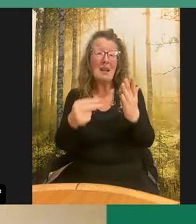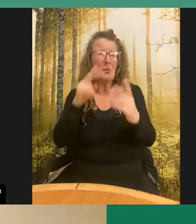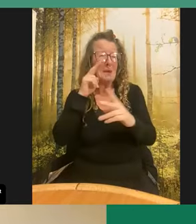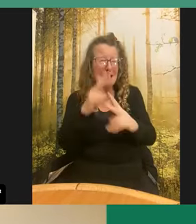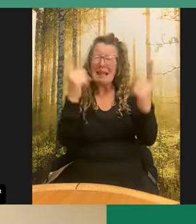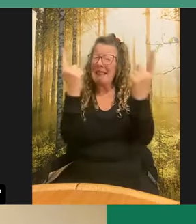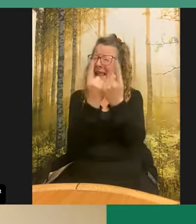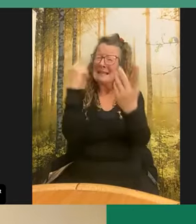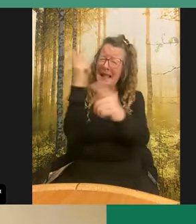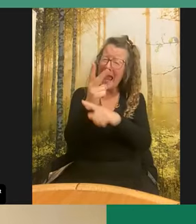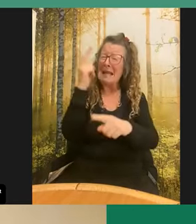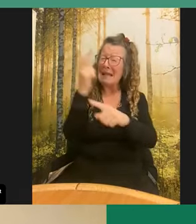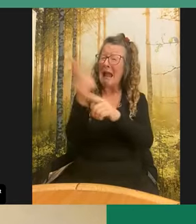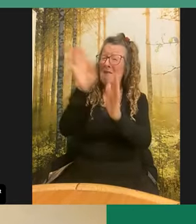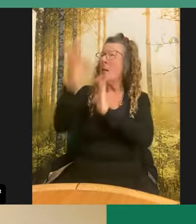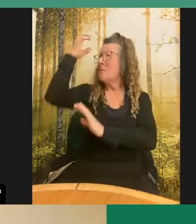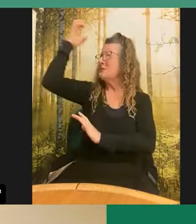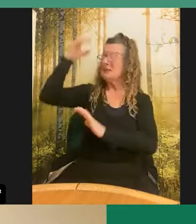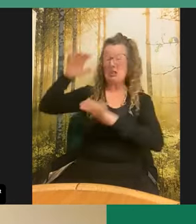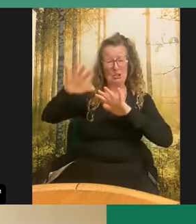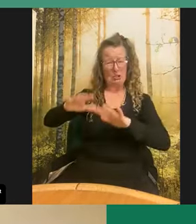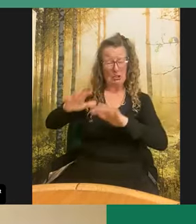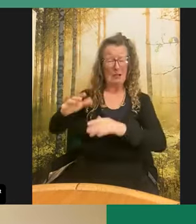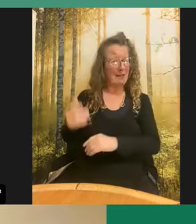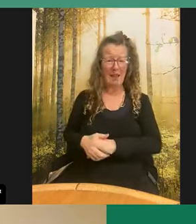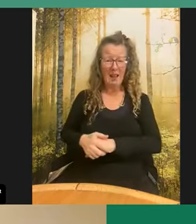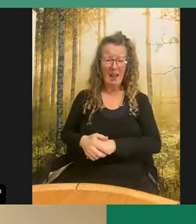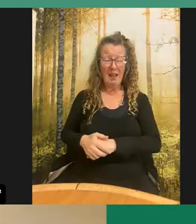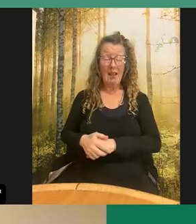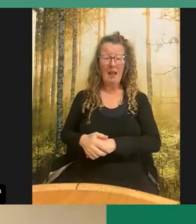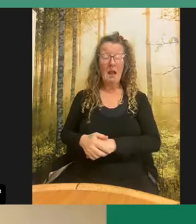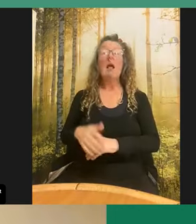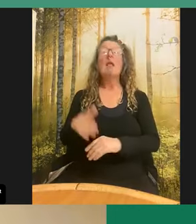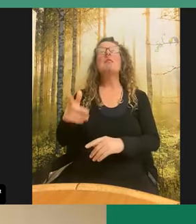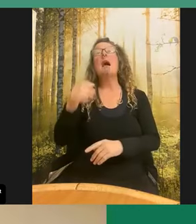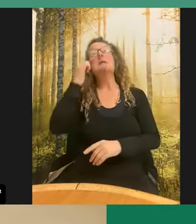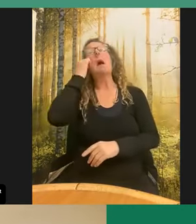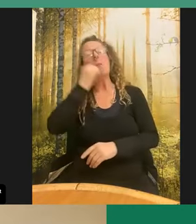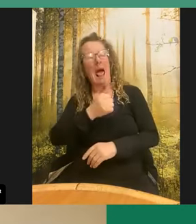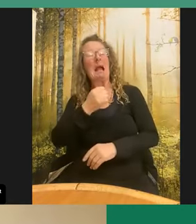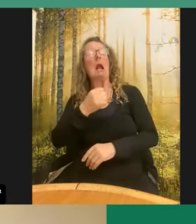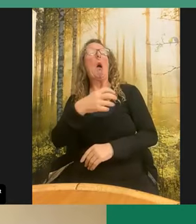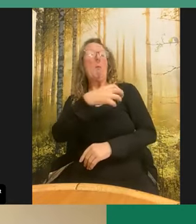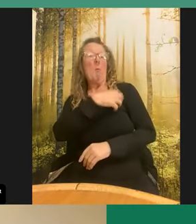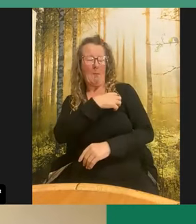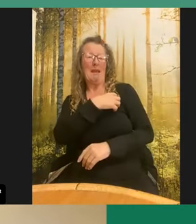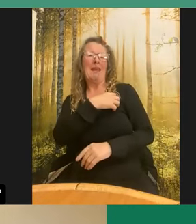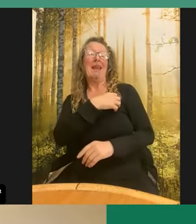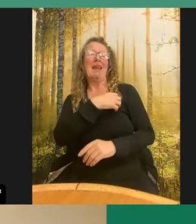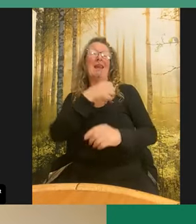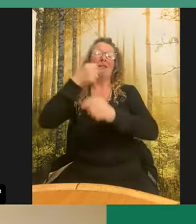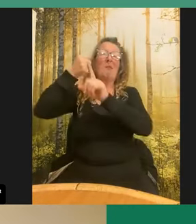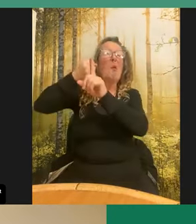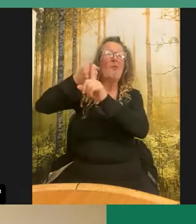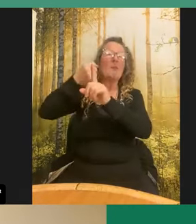so the ramifications of that decision are massive. I mean, there is a Black Poppy movement whereby there are people, there are organizations trying to